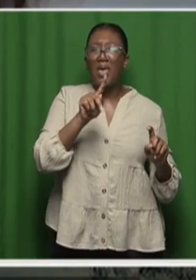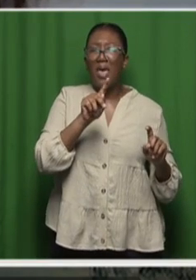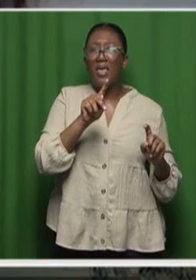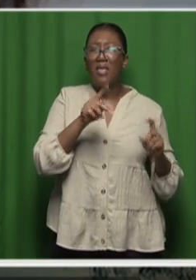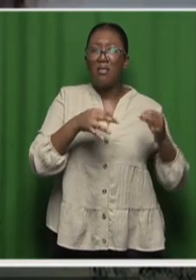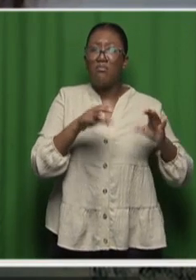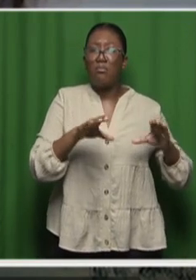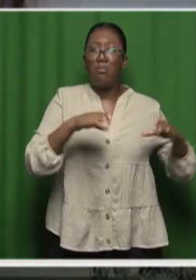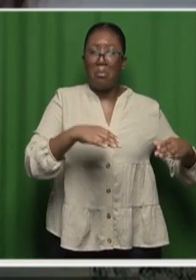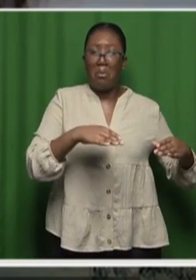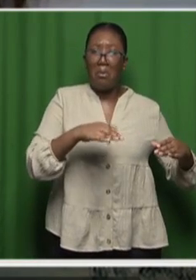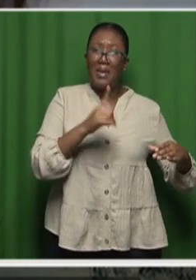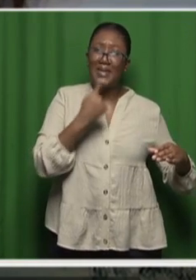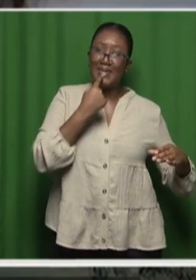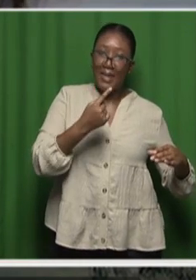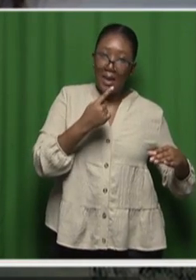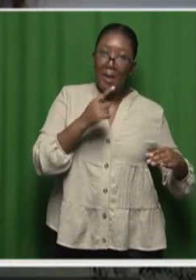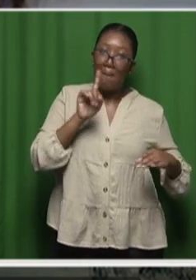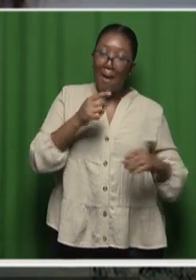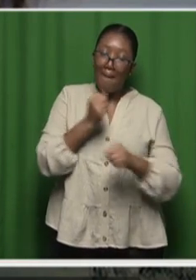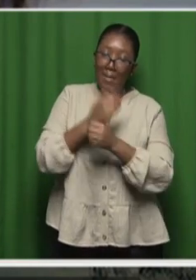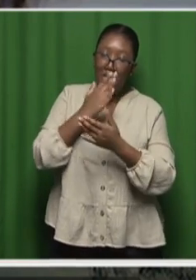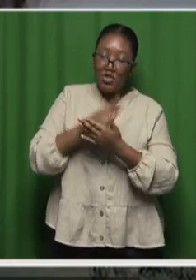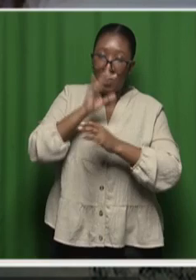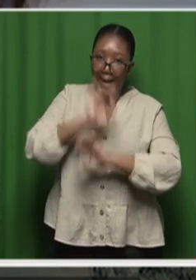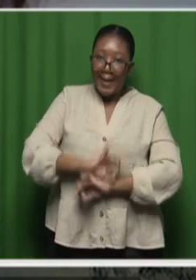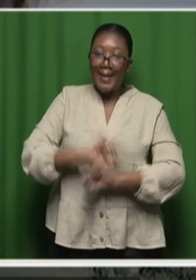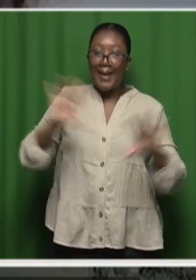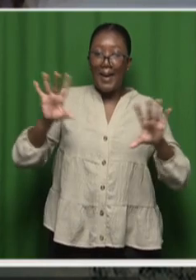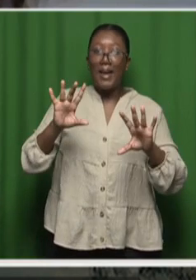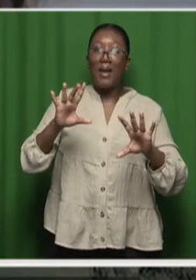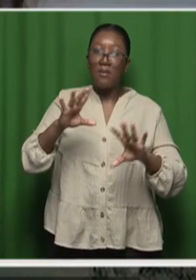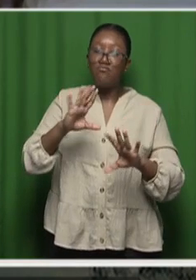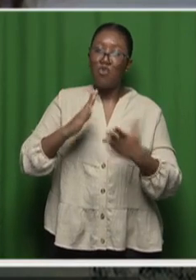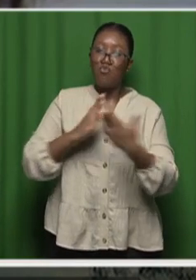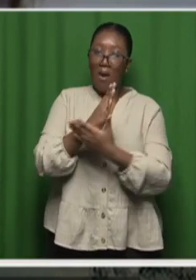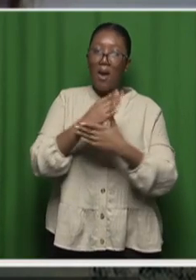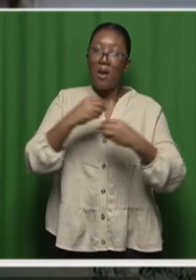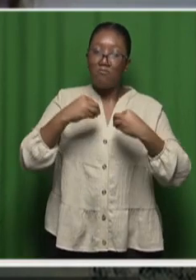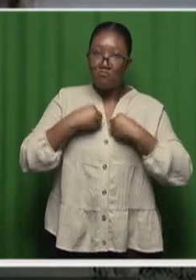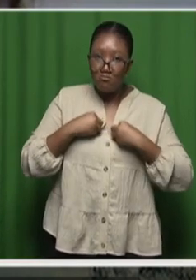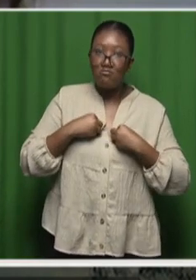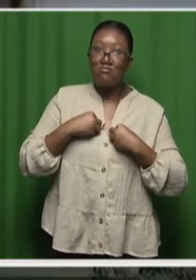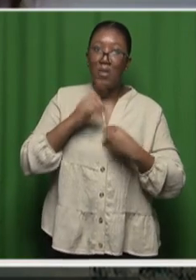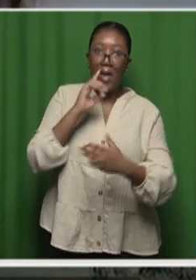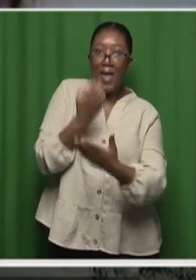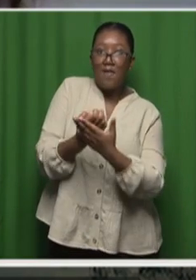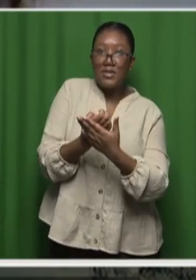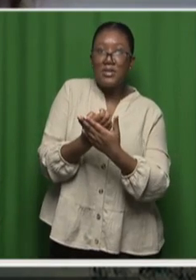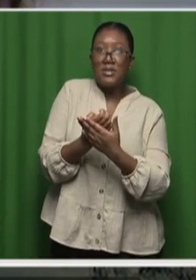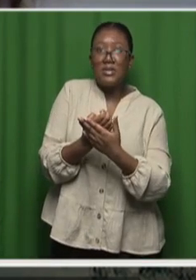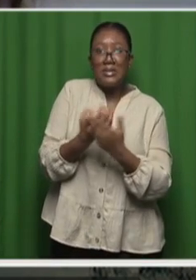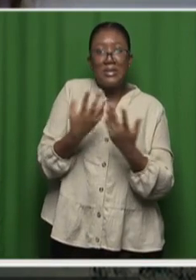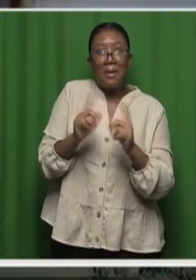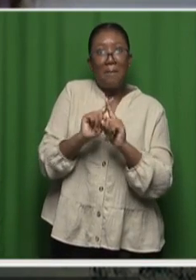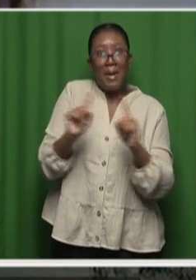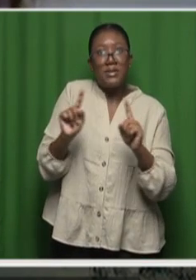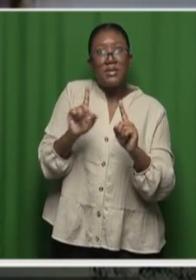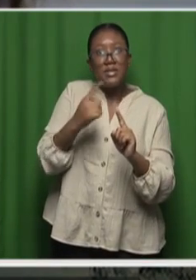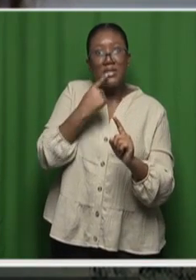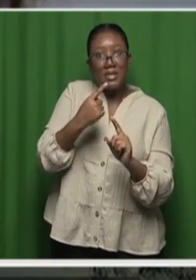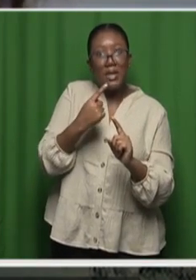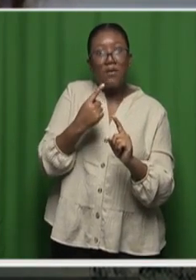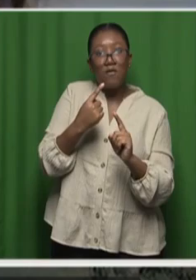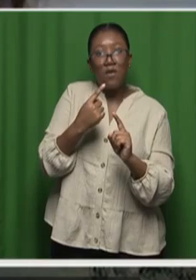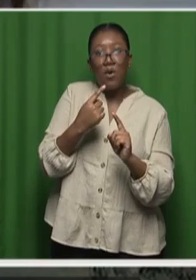argued that there must be a clear right to ownership, not prima facie evidence, but an outright ground with